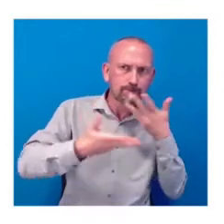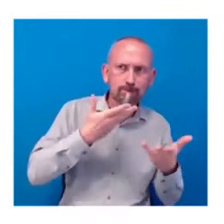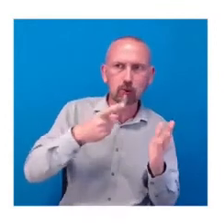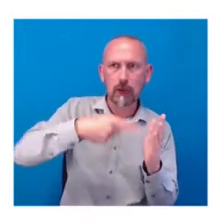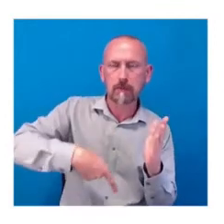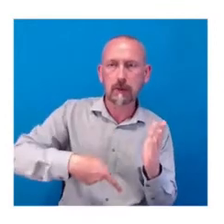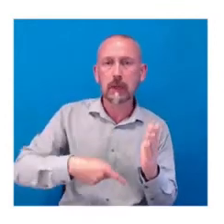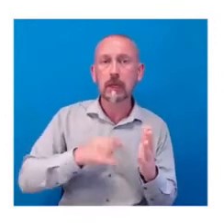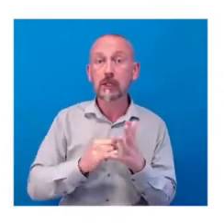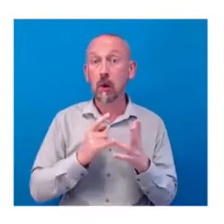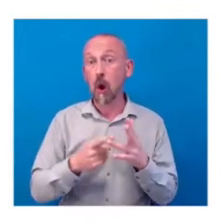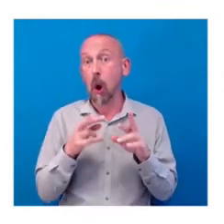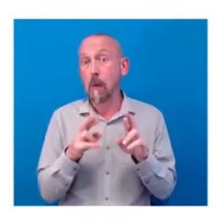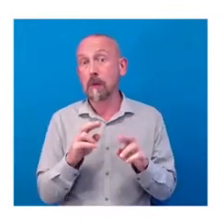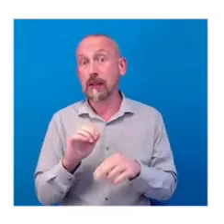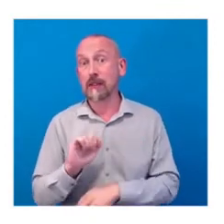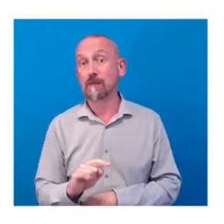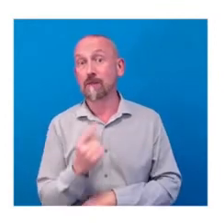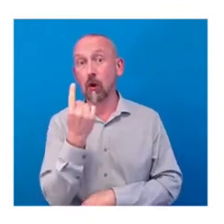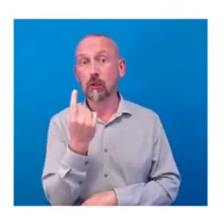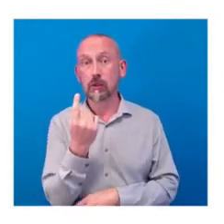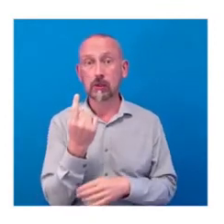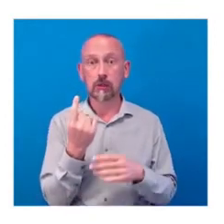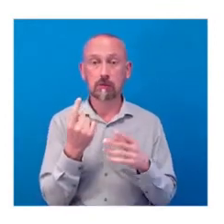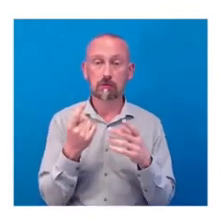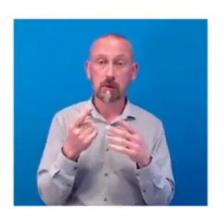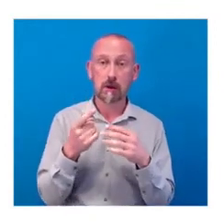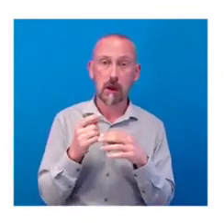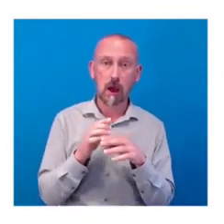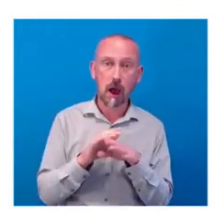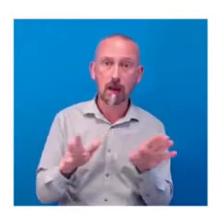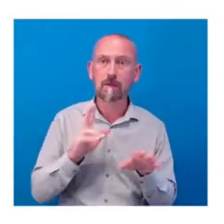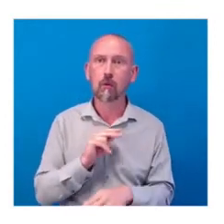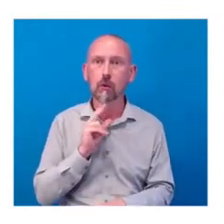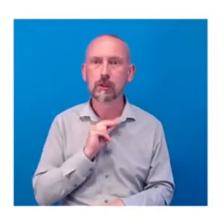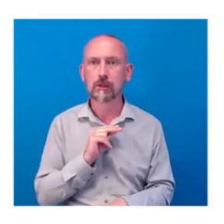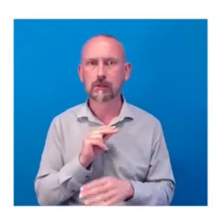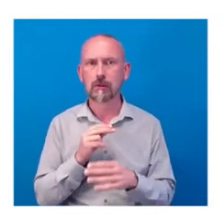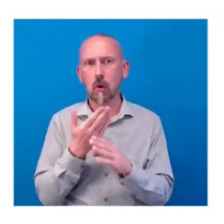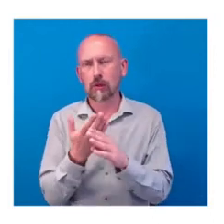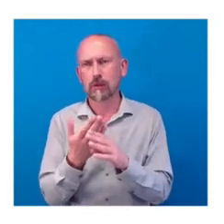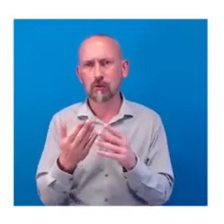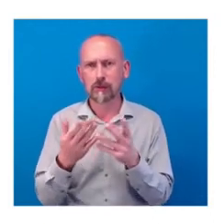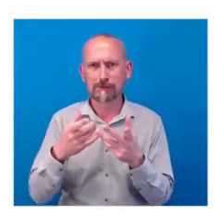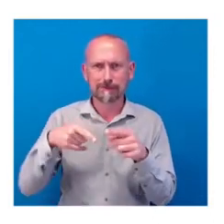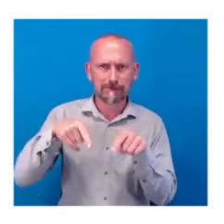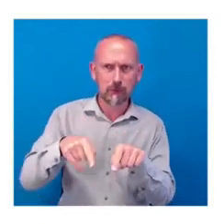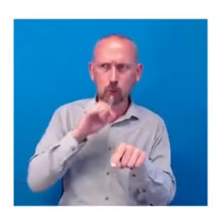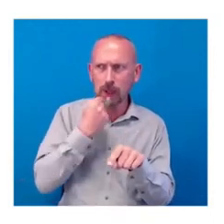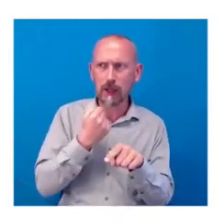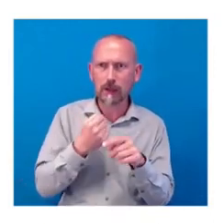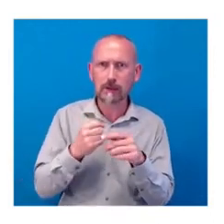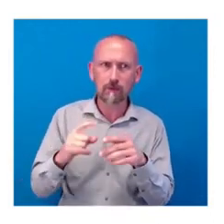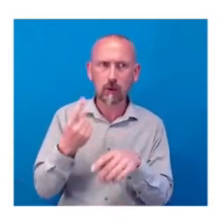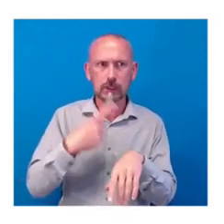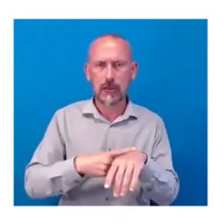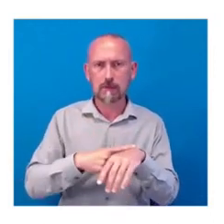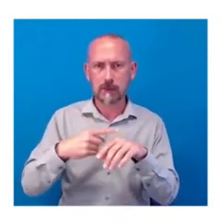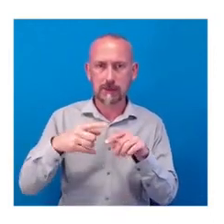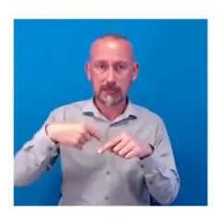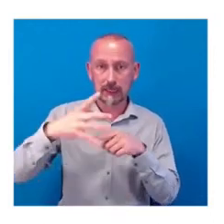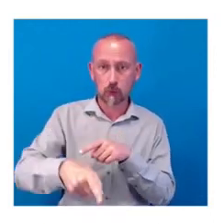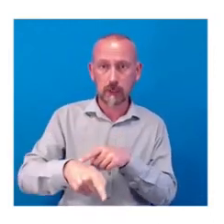campaign. And I think this, for me, is my kind of take home from my first year at ITV is that